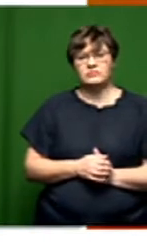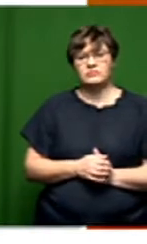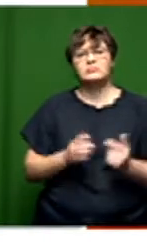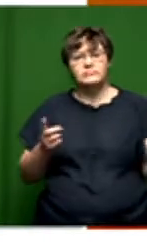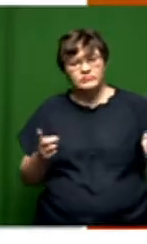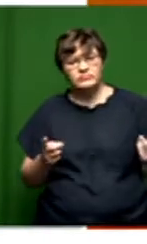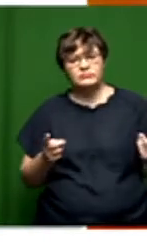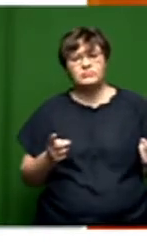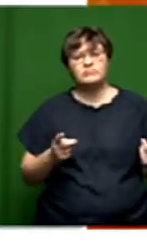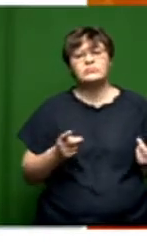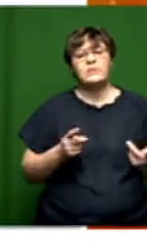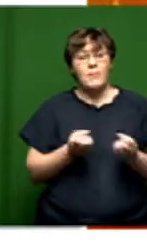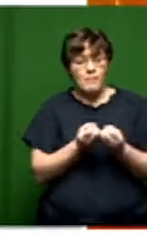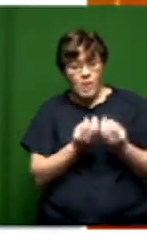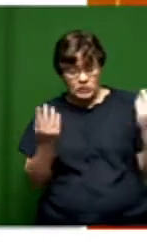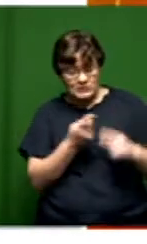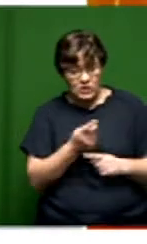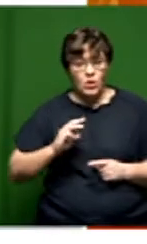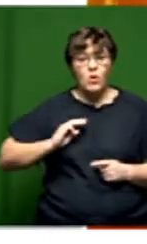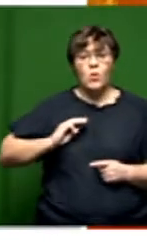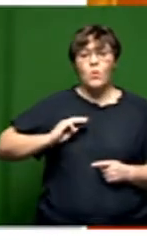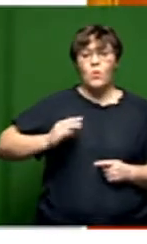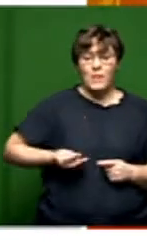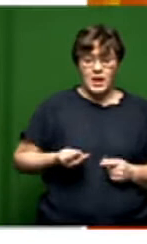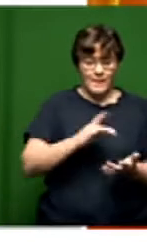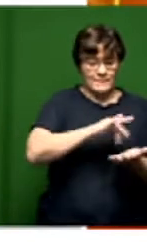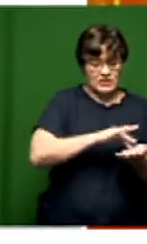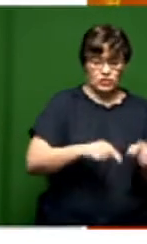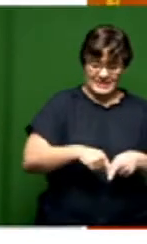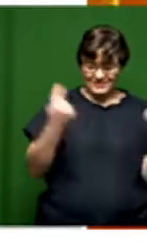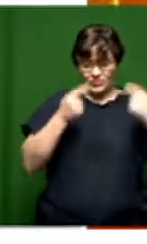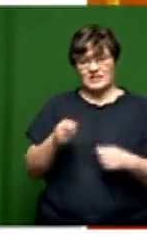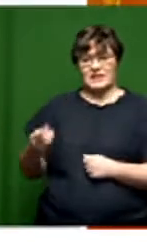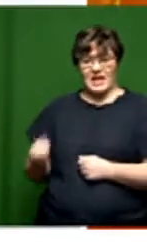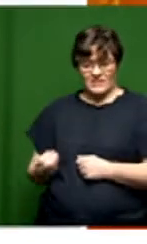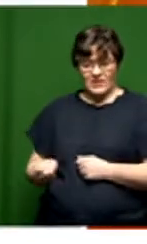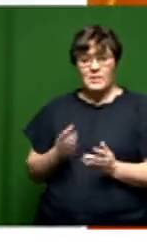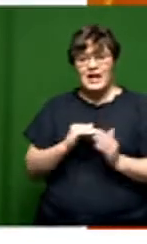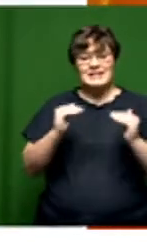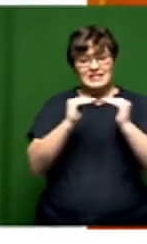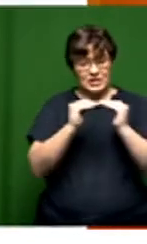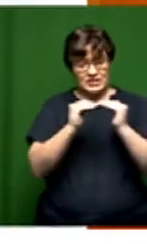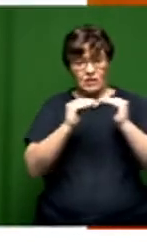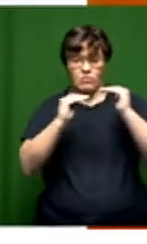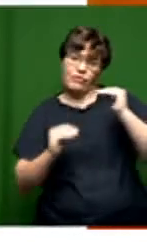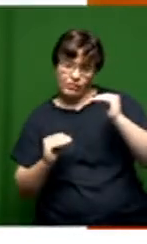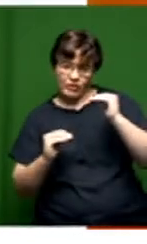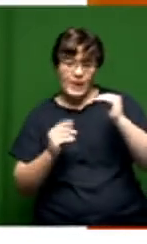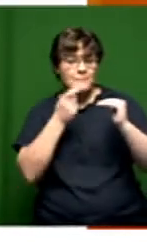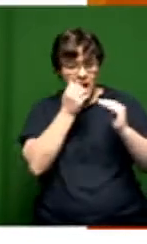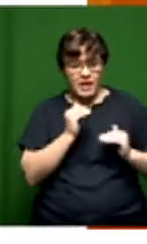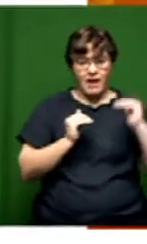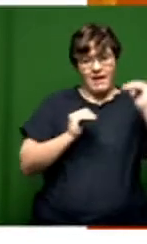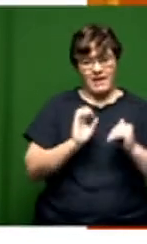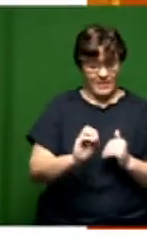sometimes place women in general in a different position. They have sometimes a lower status in many societies than men.